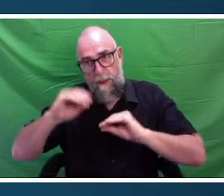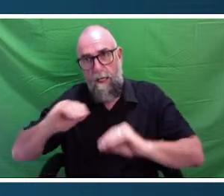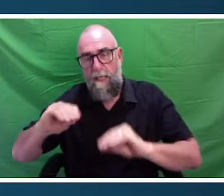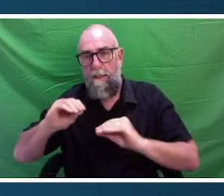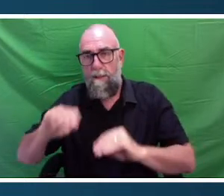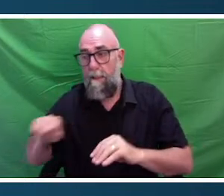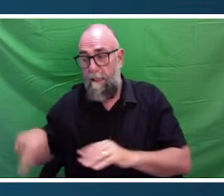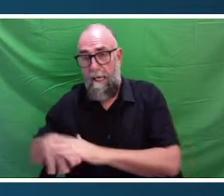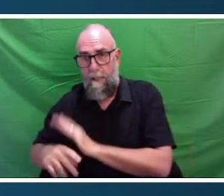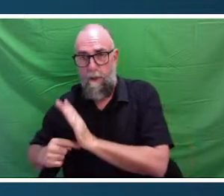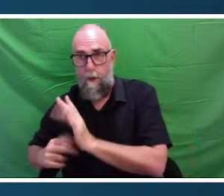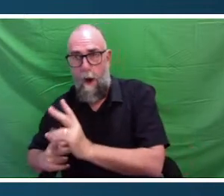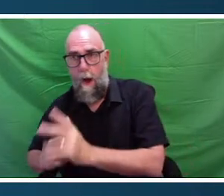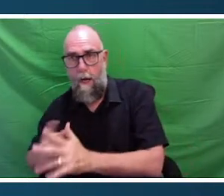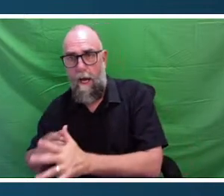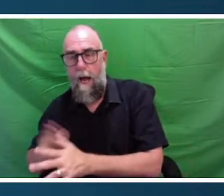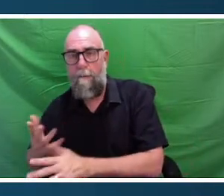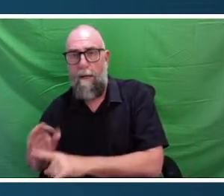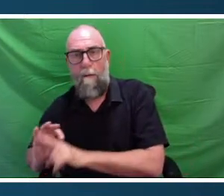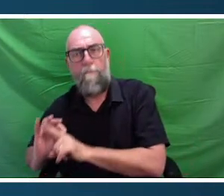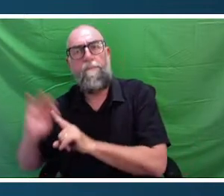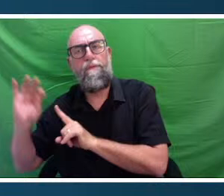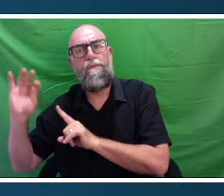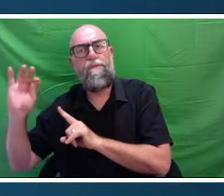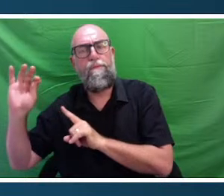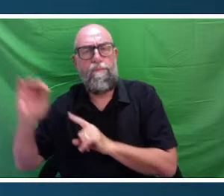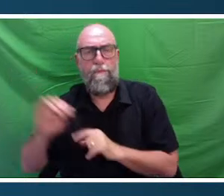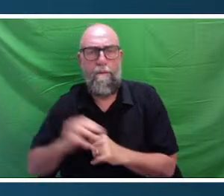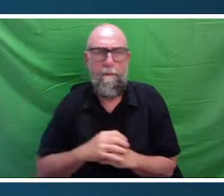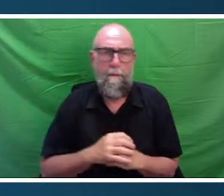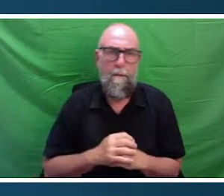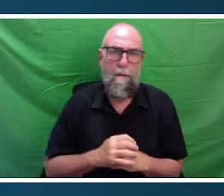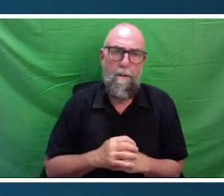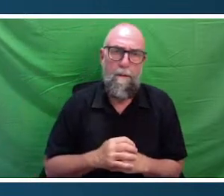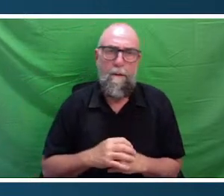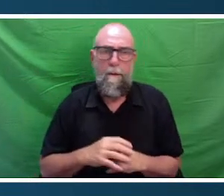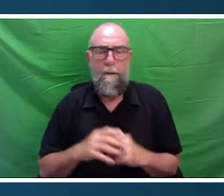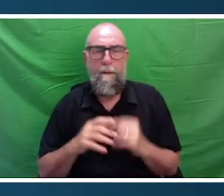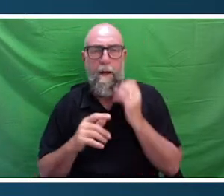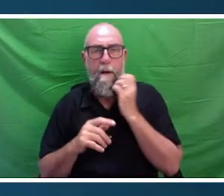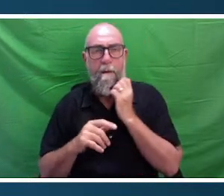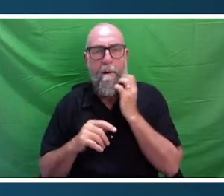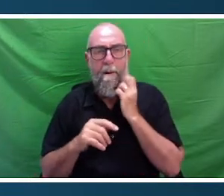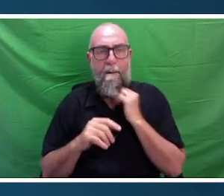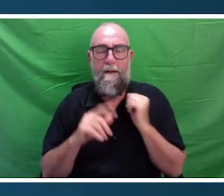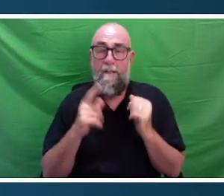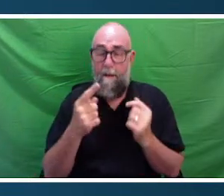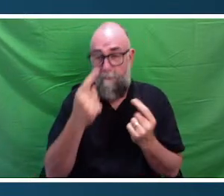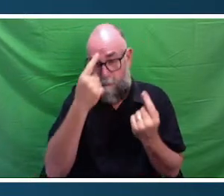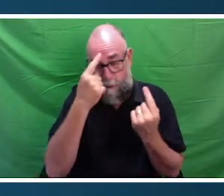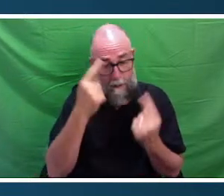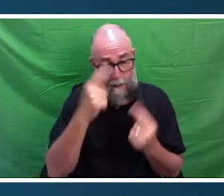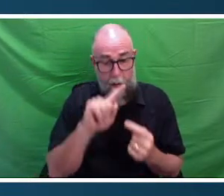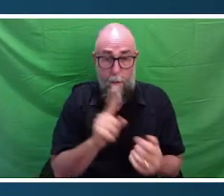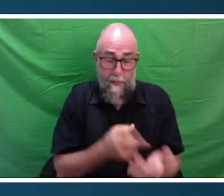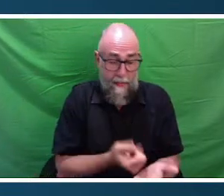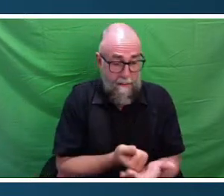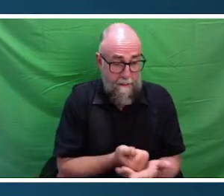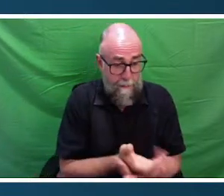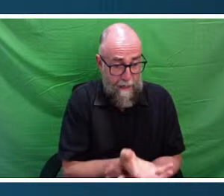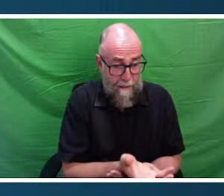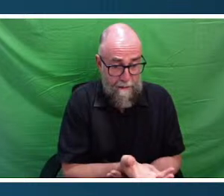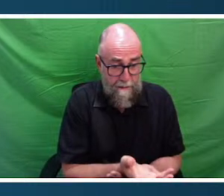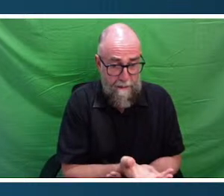home. Whenever we try and do some impact estimates of what your spending levels are like for households that participate versus those that don't,